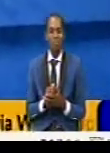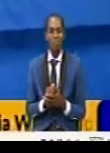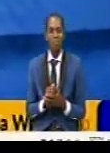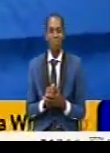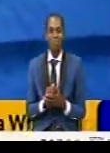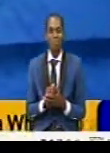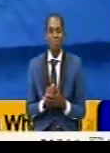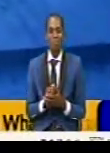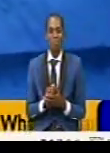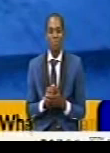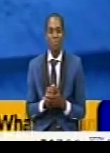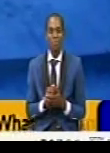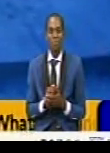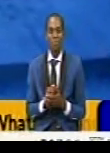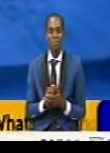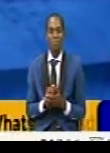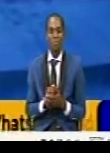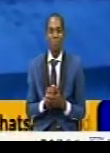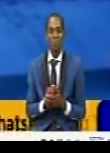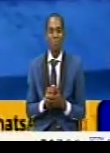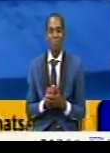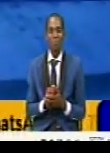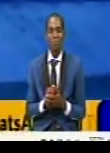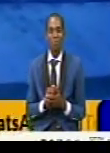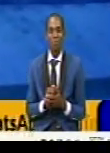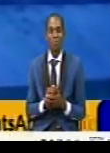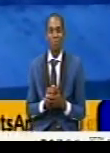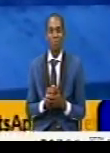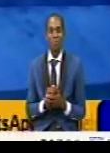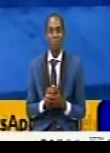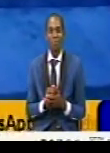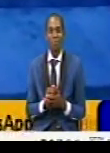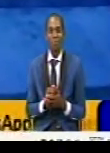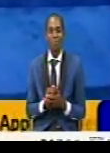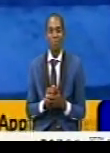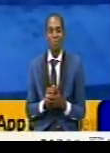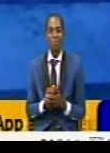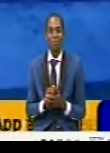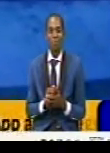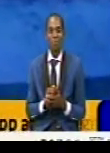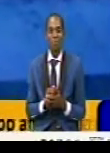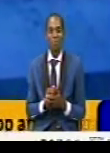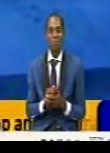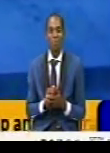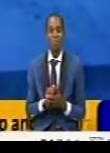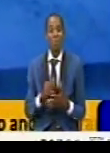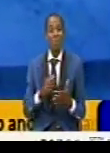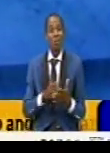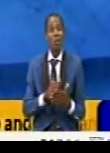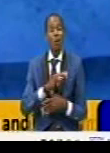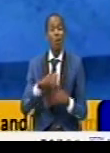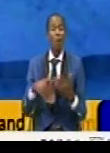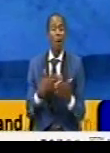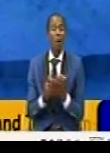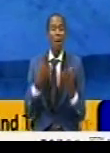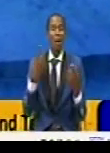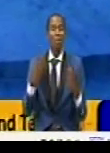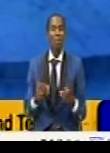from Ezimbu Extension District, New GROA Group.